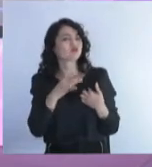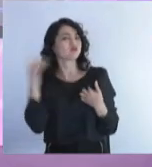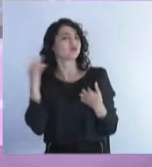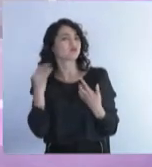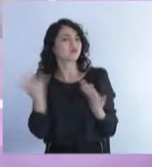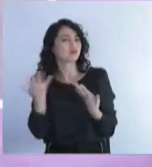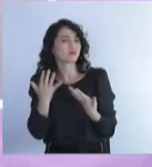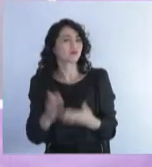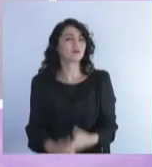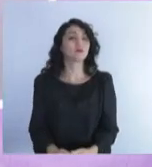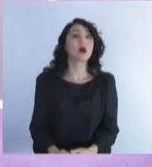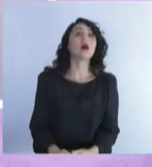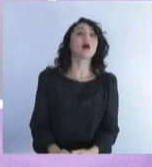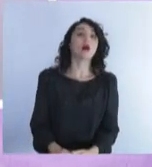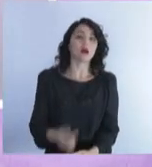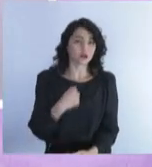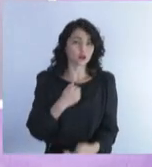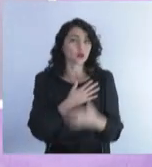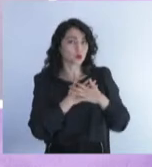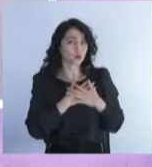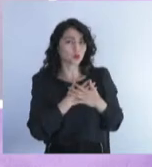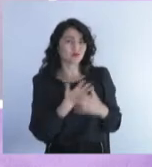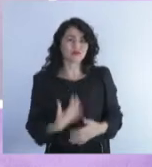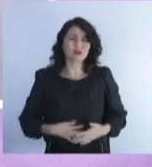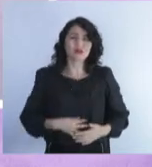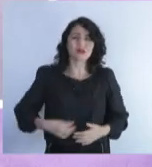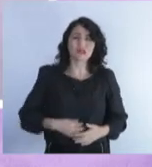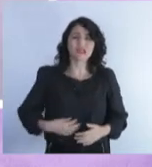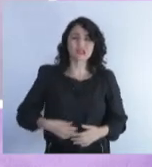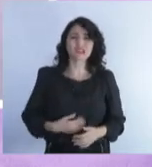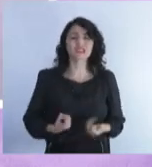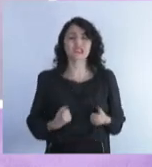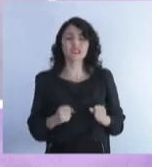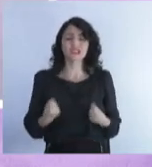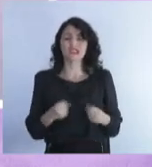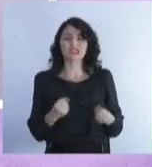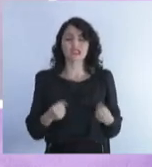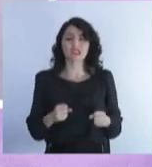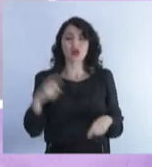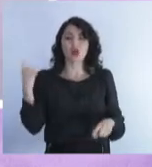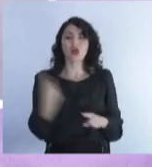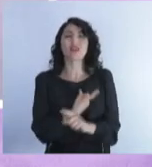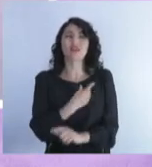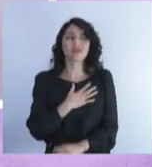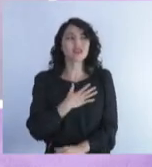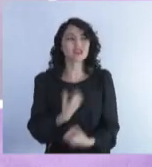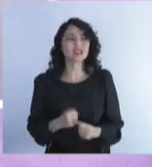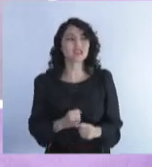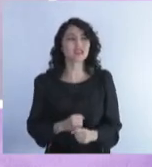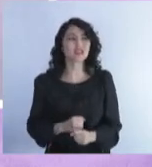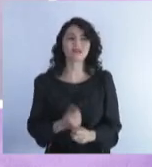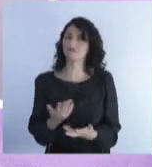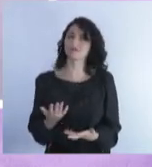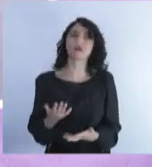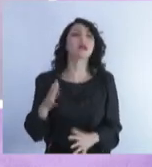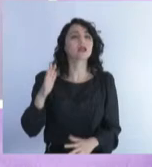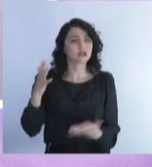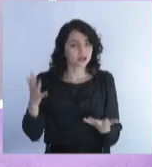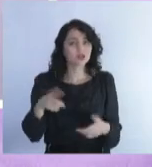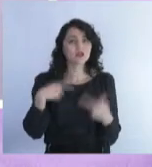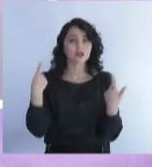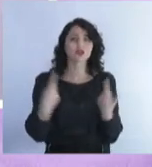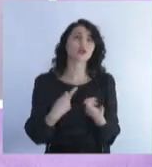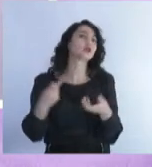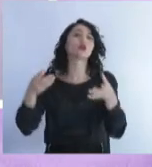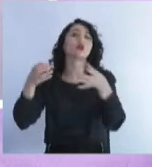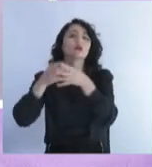feeling. Oh, I have that feeling in my stomach. I'm feeling anxious again now. So if you name it, research